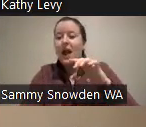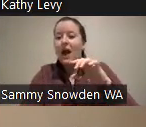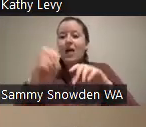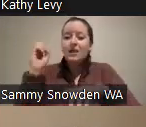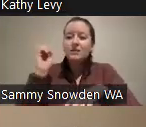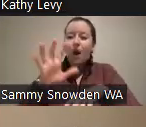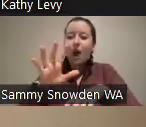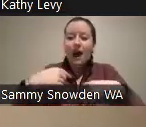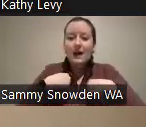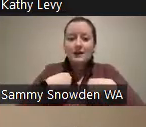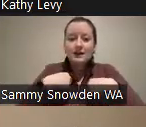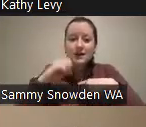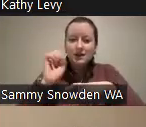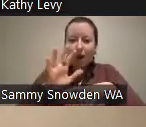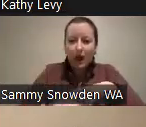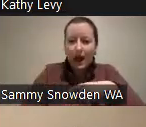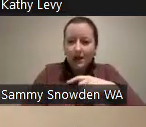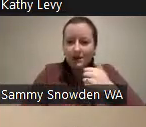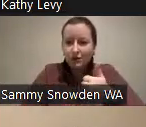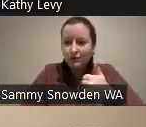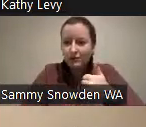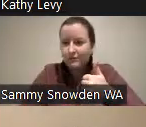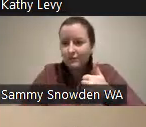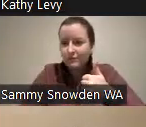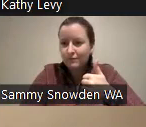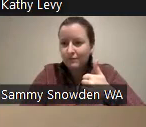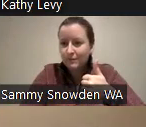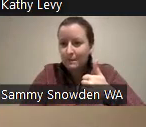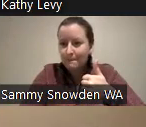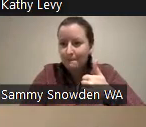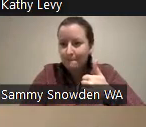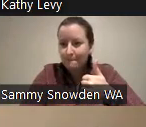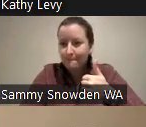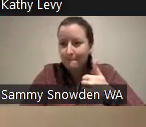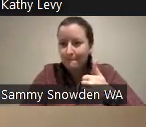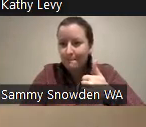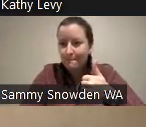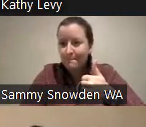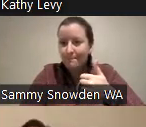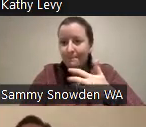works. Rest assured, sleep support options with Lisa Franz. This should be a link. No, it's not working.